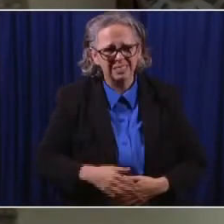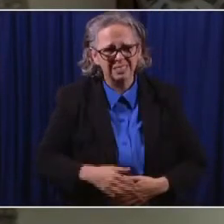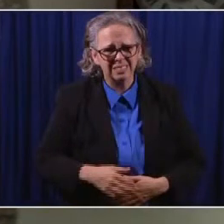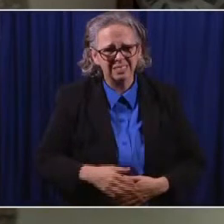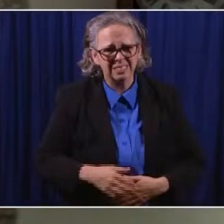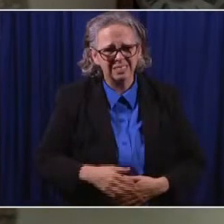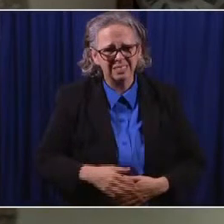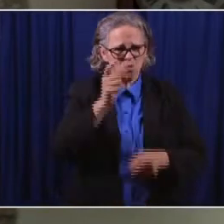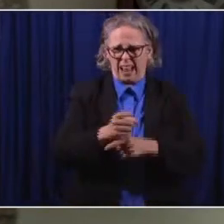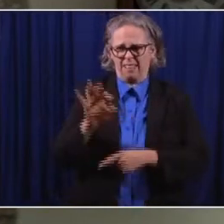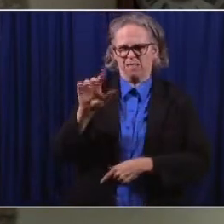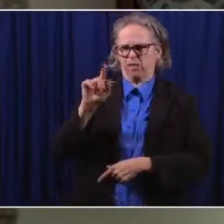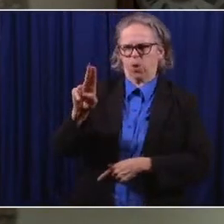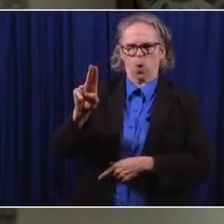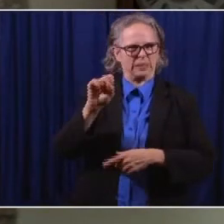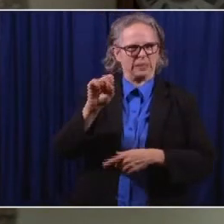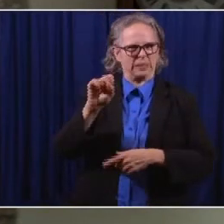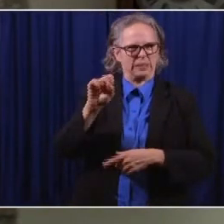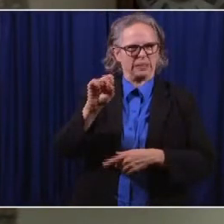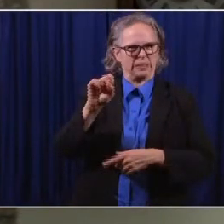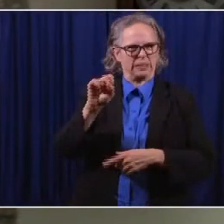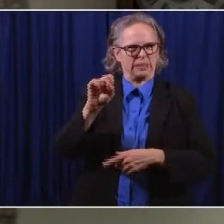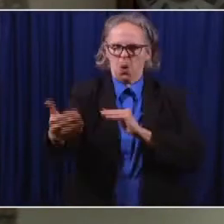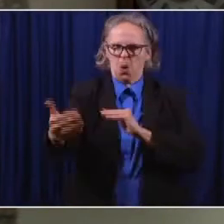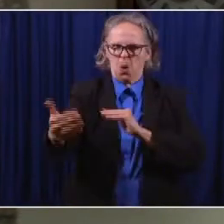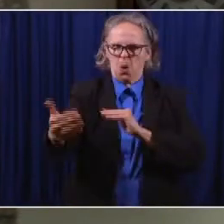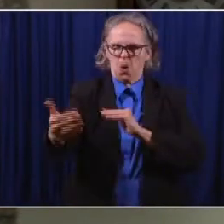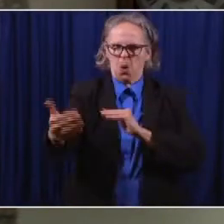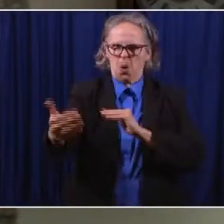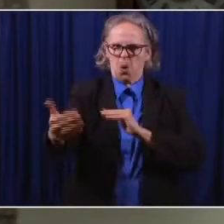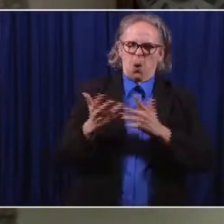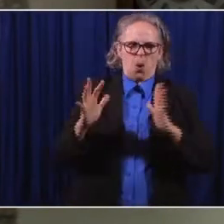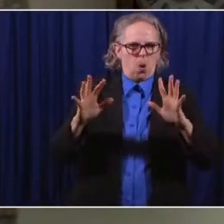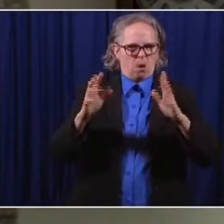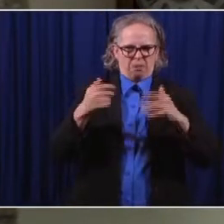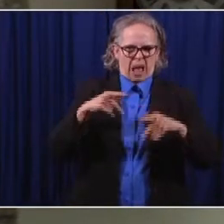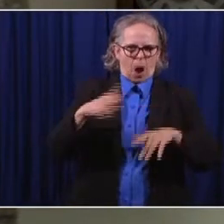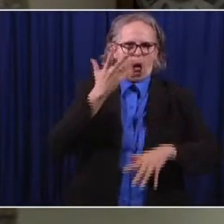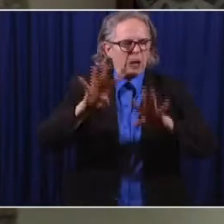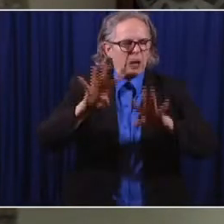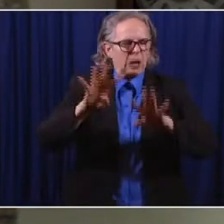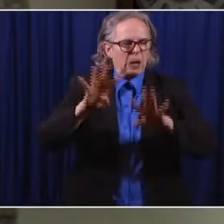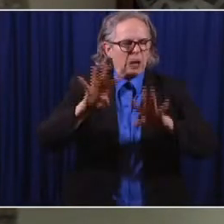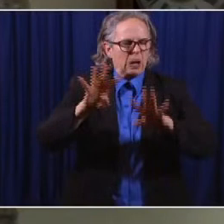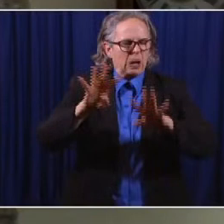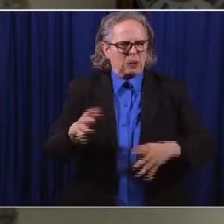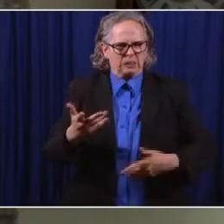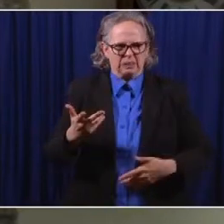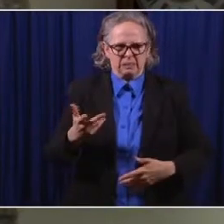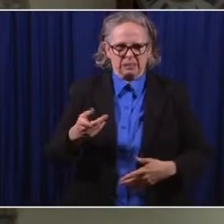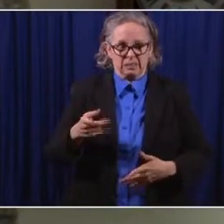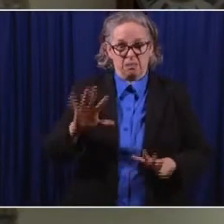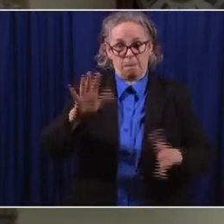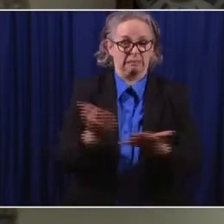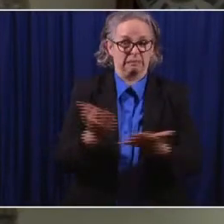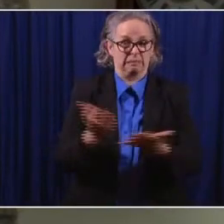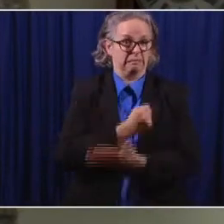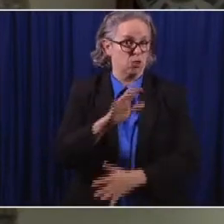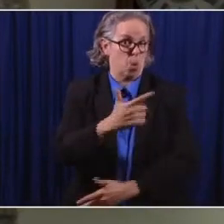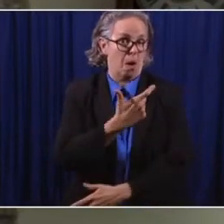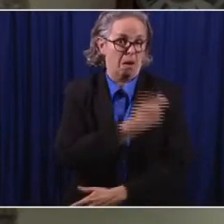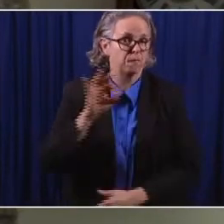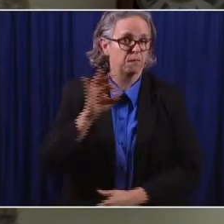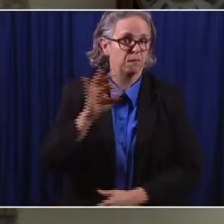what's going to happen with flu. It's important for everyone to get their flu shot. Very, very, very